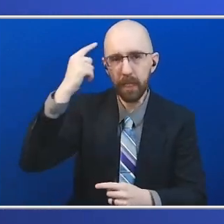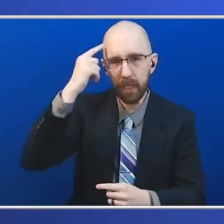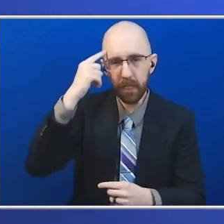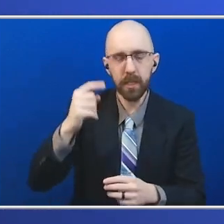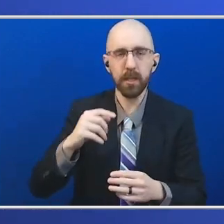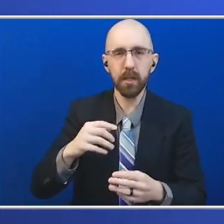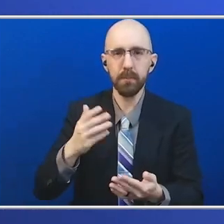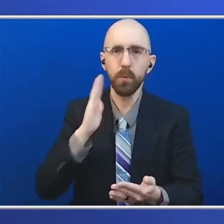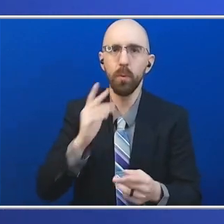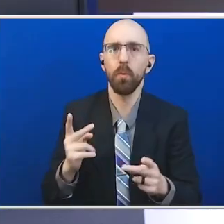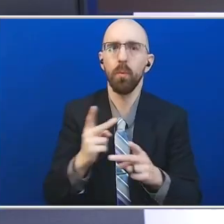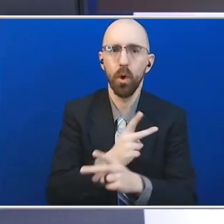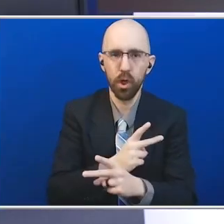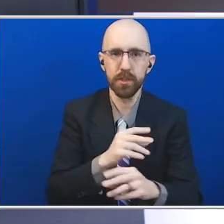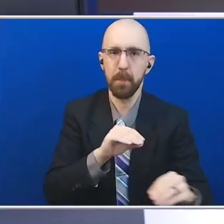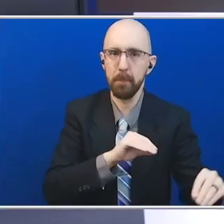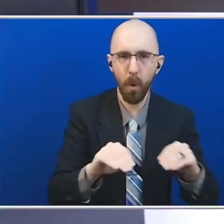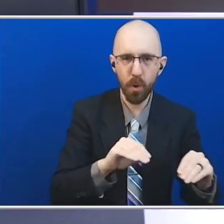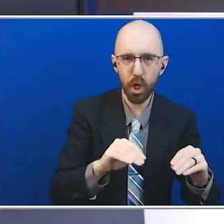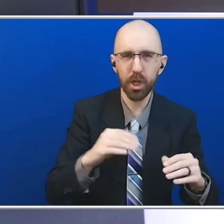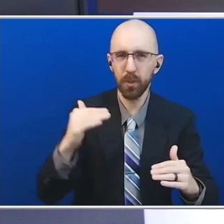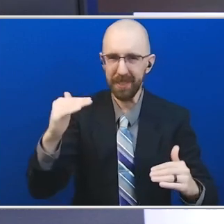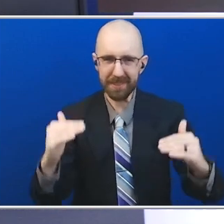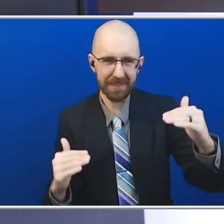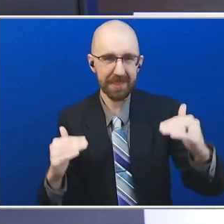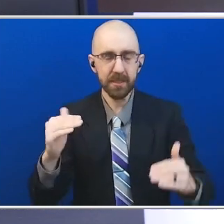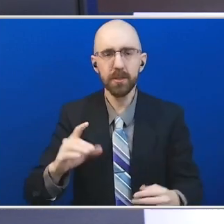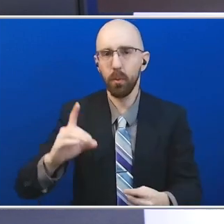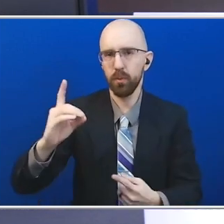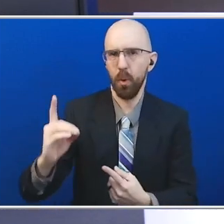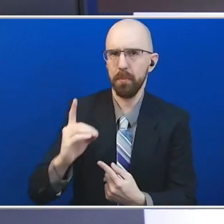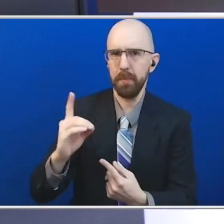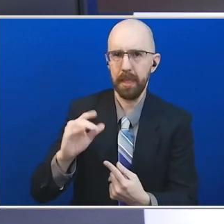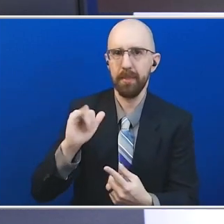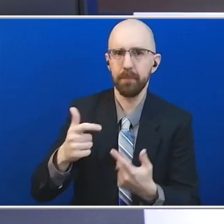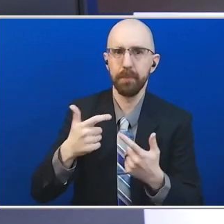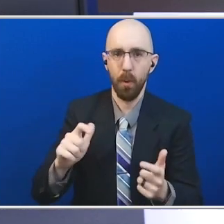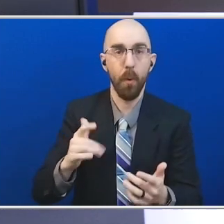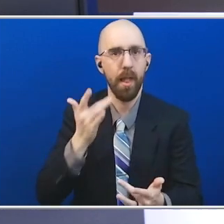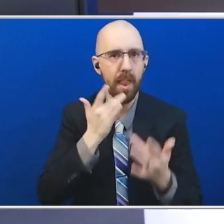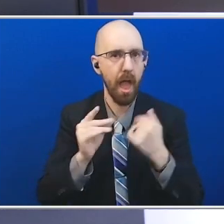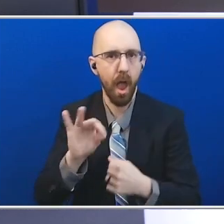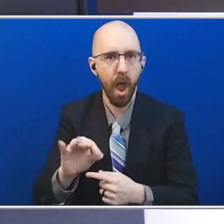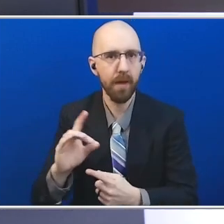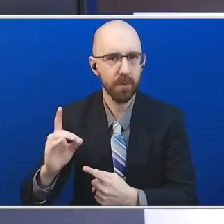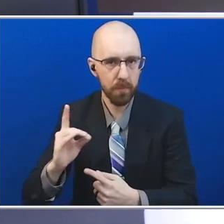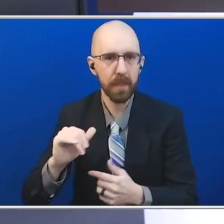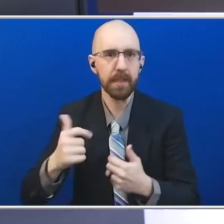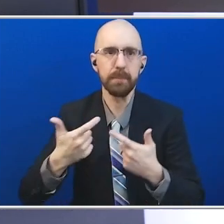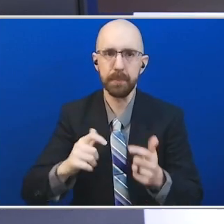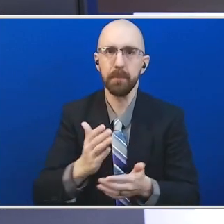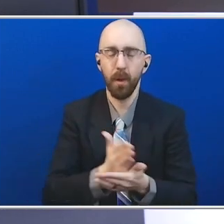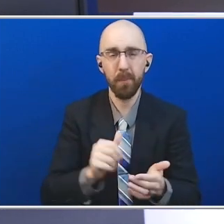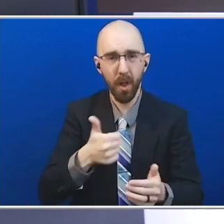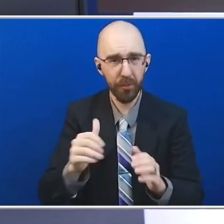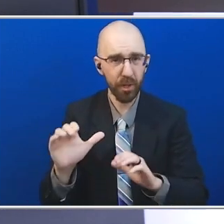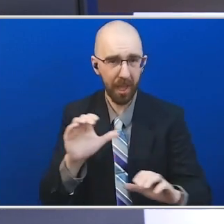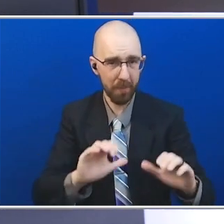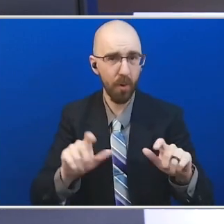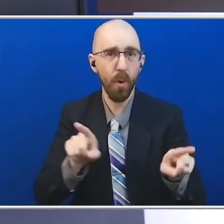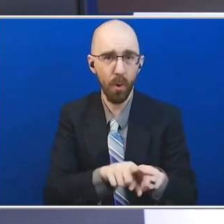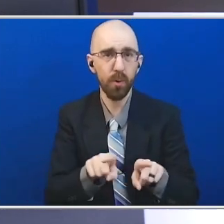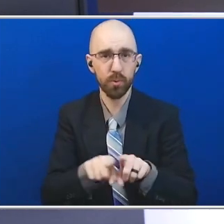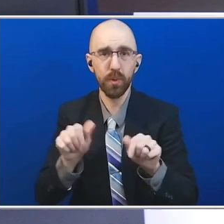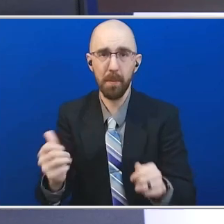motor features. So dopamine is a big feature of, or the lack of dopamine is a big feature of Parkinson's, but these other chemicals can also be a feature of Parkinson's,